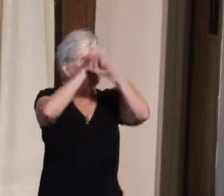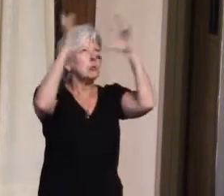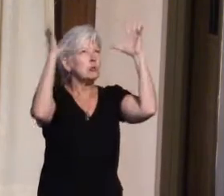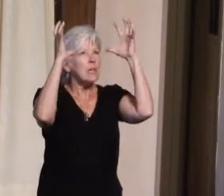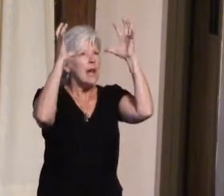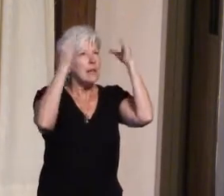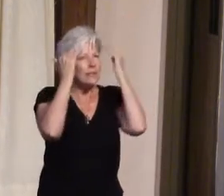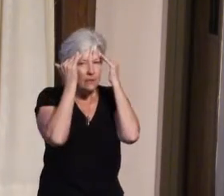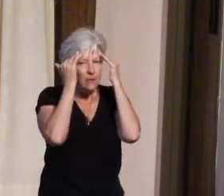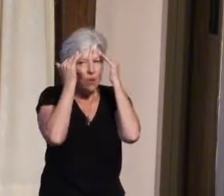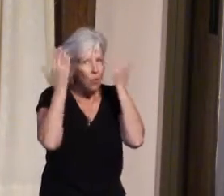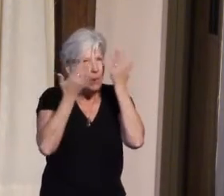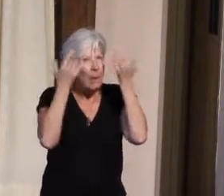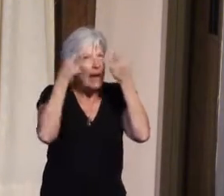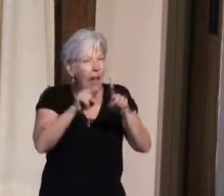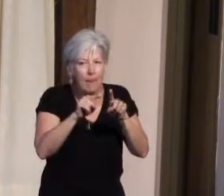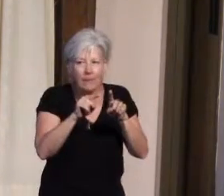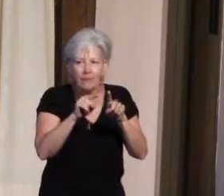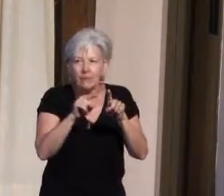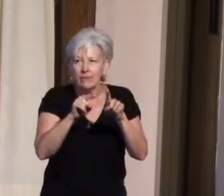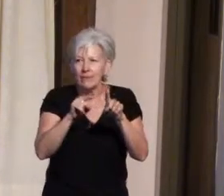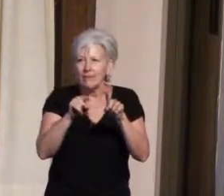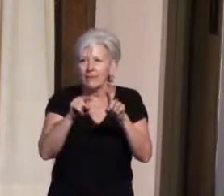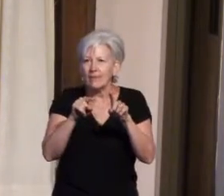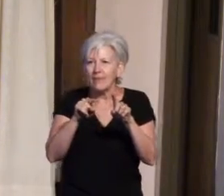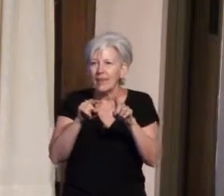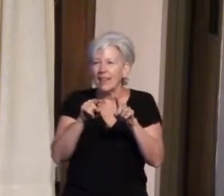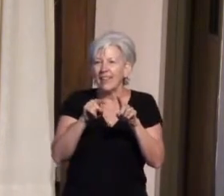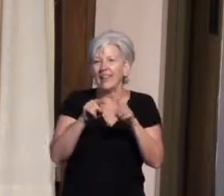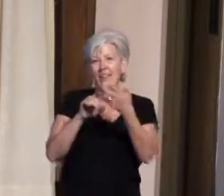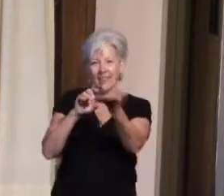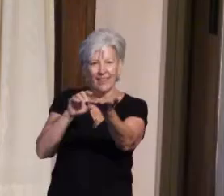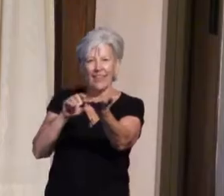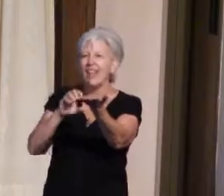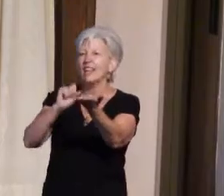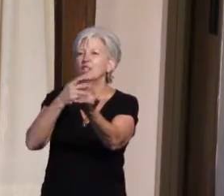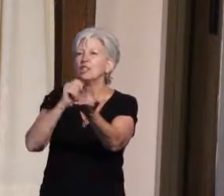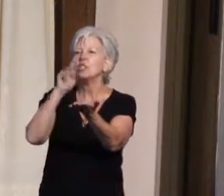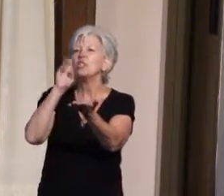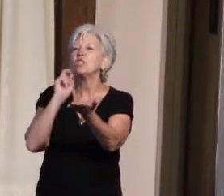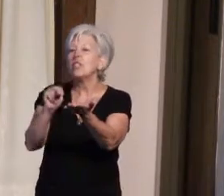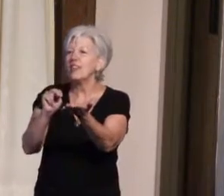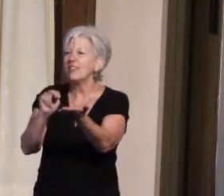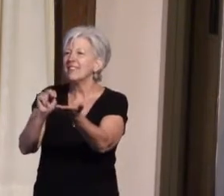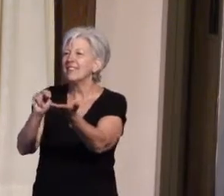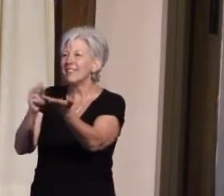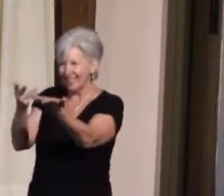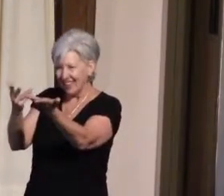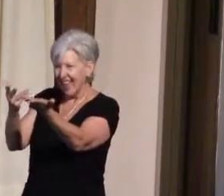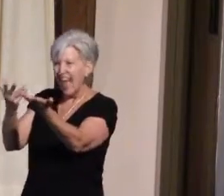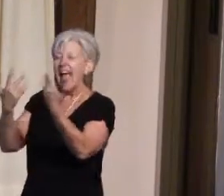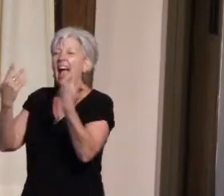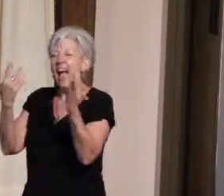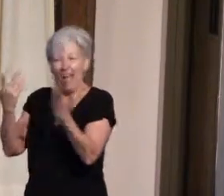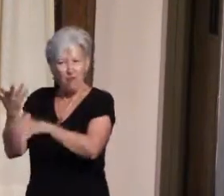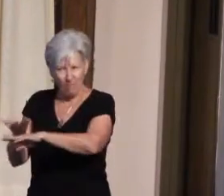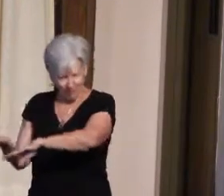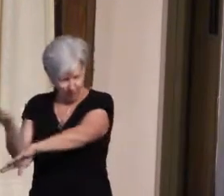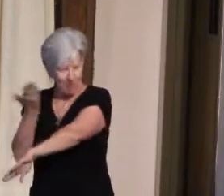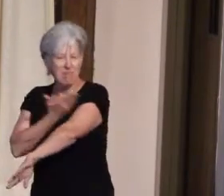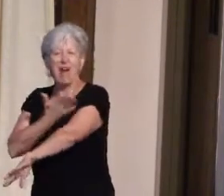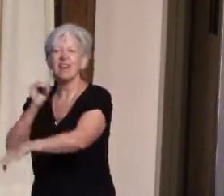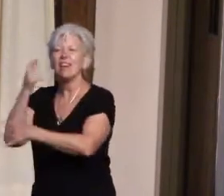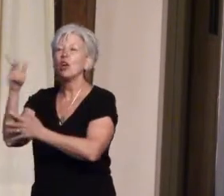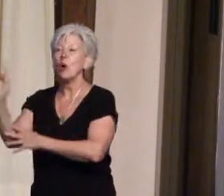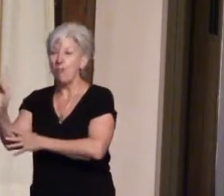Sharon's getting a new bathroom installed. She's having, is it done yet? It's finished. And now the blessing is here. But there's